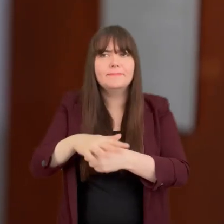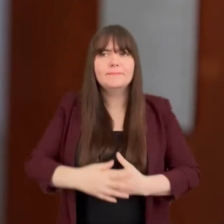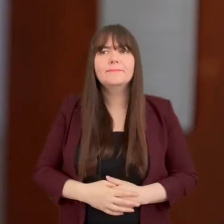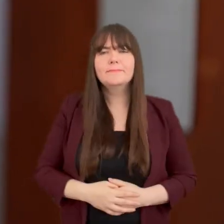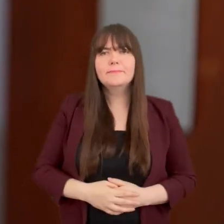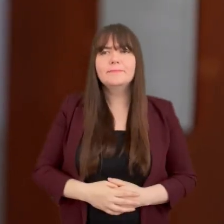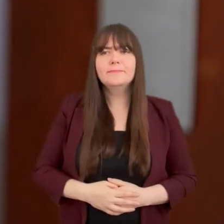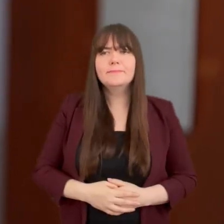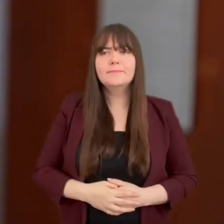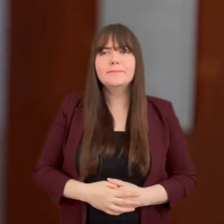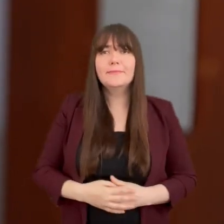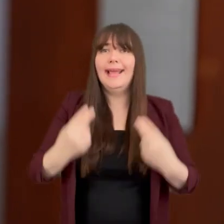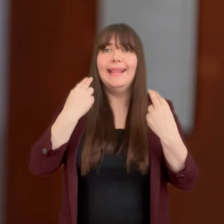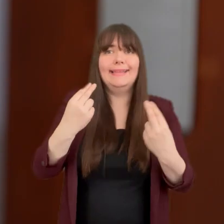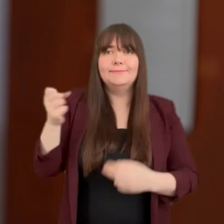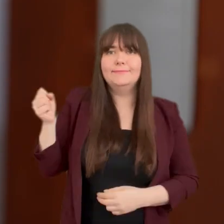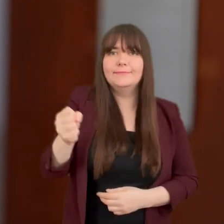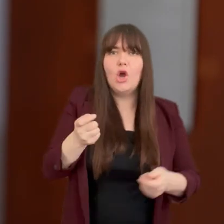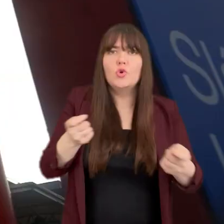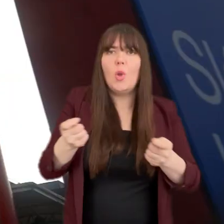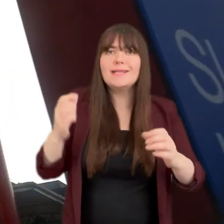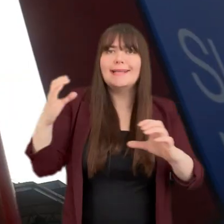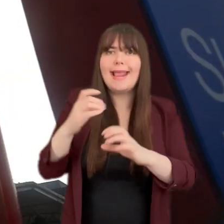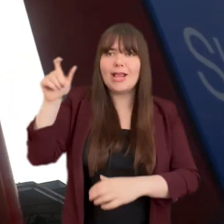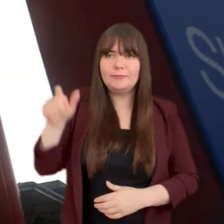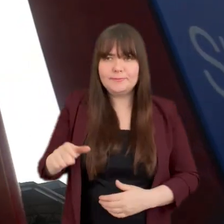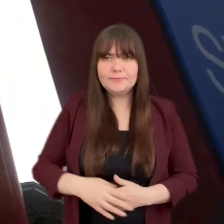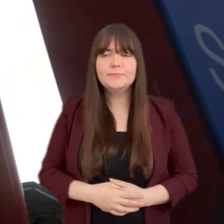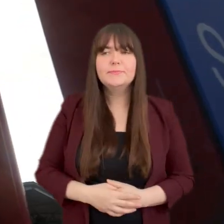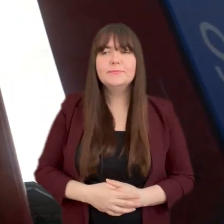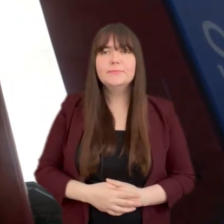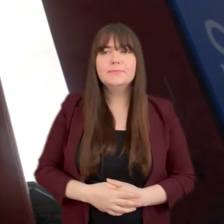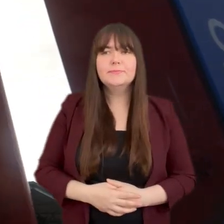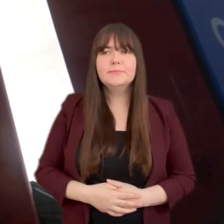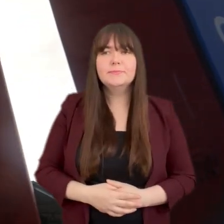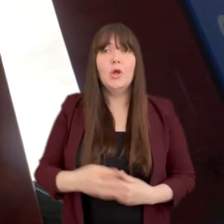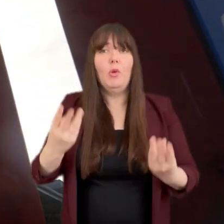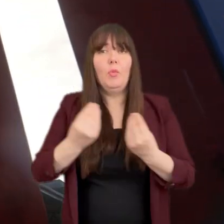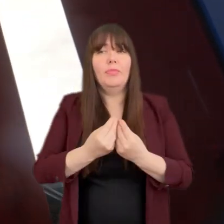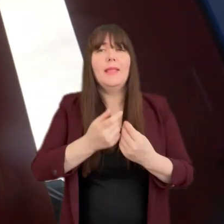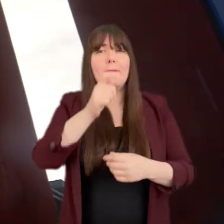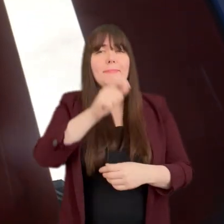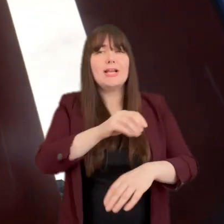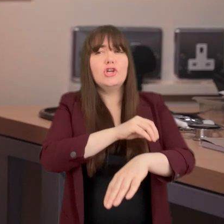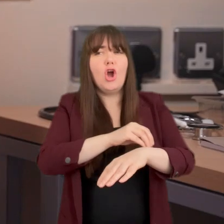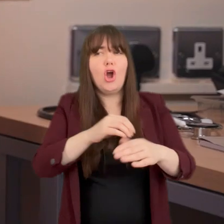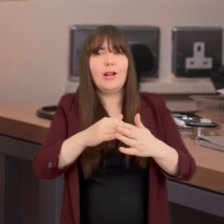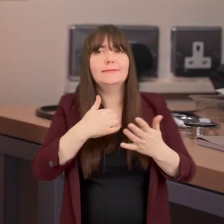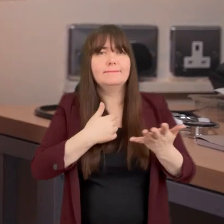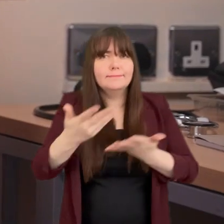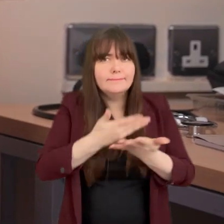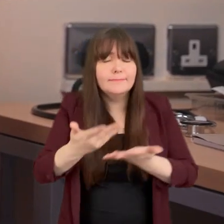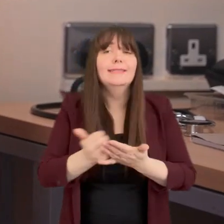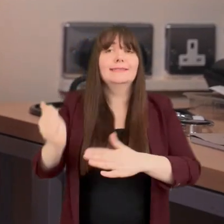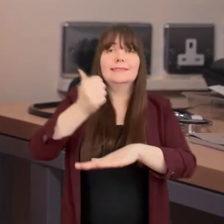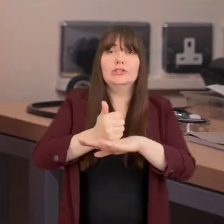needs that this population have, particularly the need for coordinated care. By working with the patient organisation, we